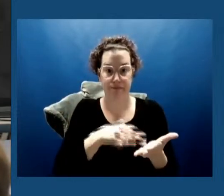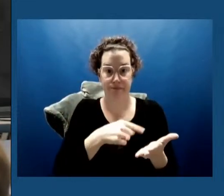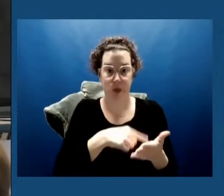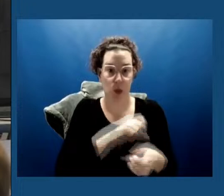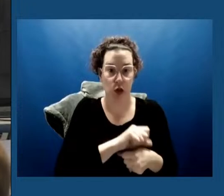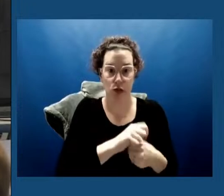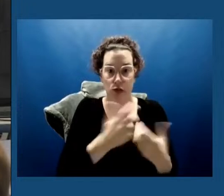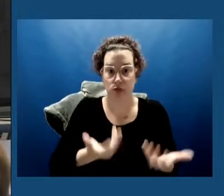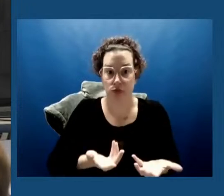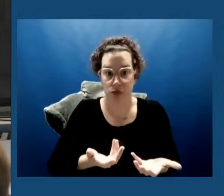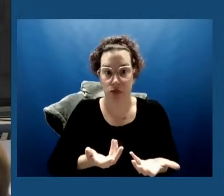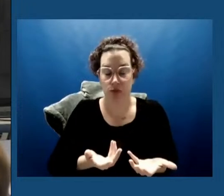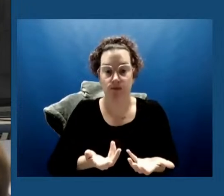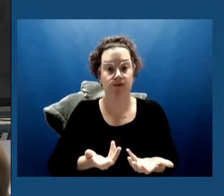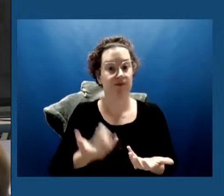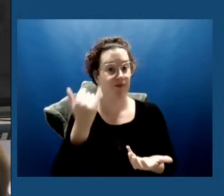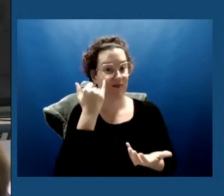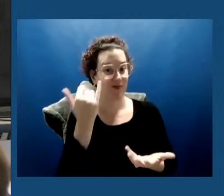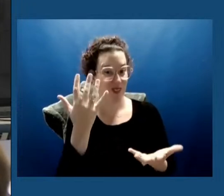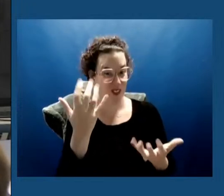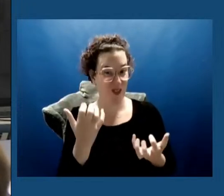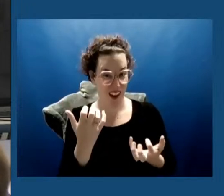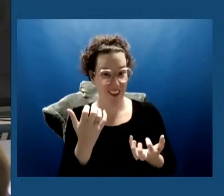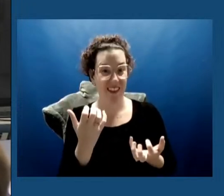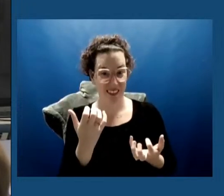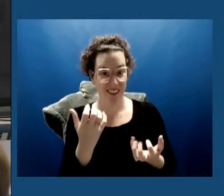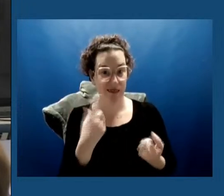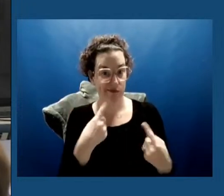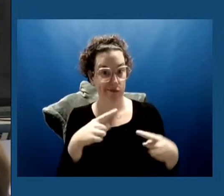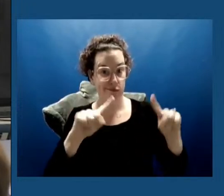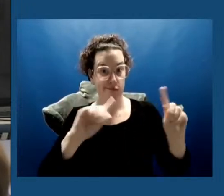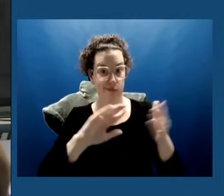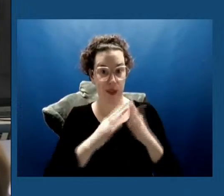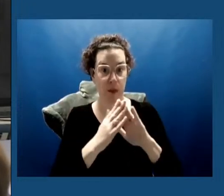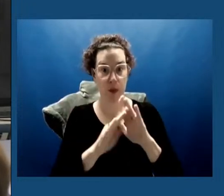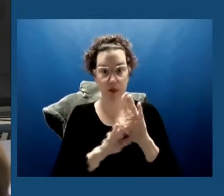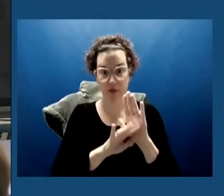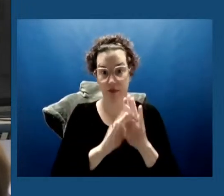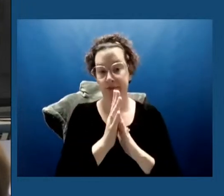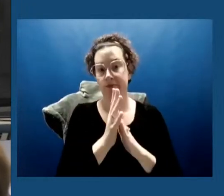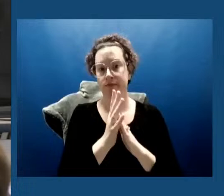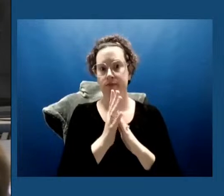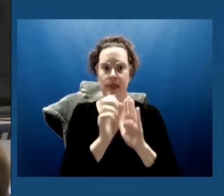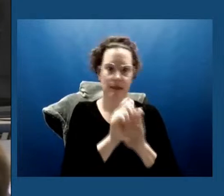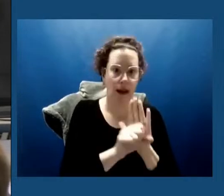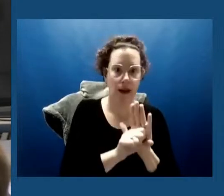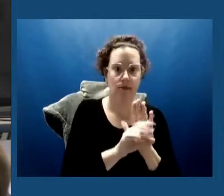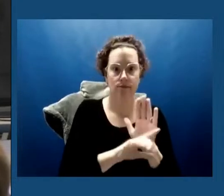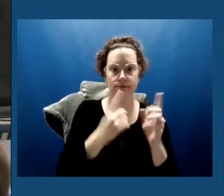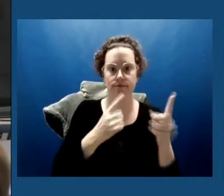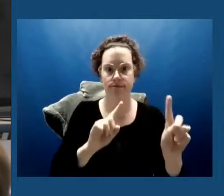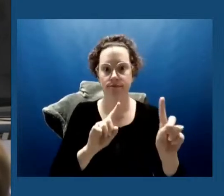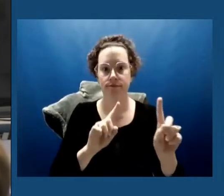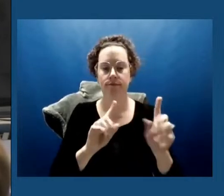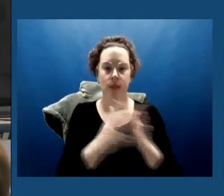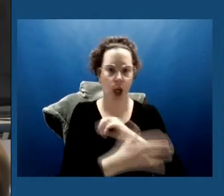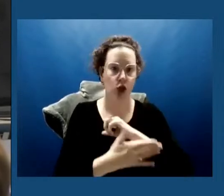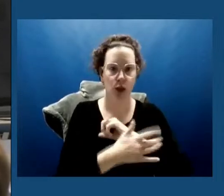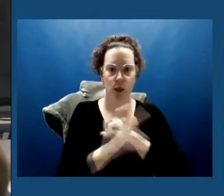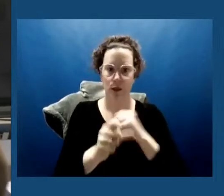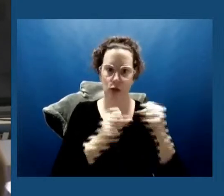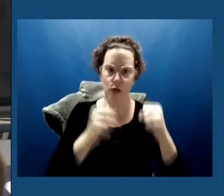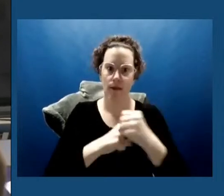a successful, I think, community, state, country, you need that solid foundation.